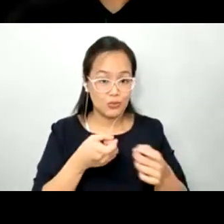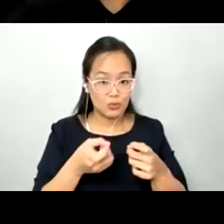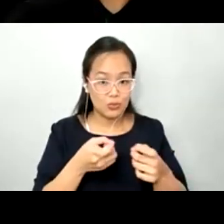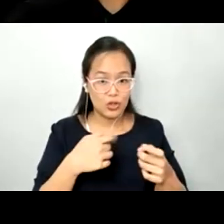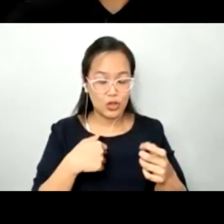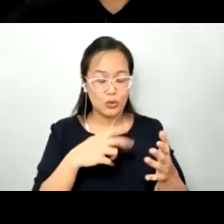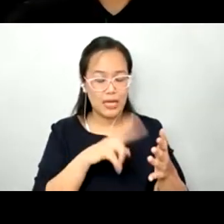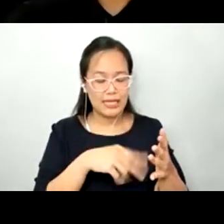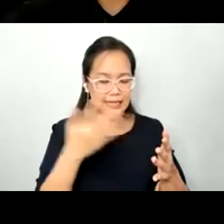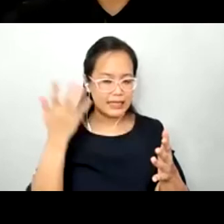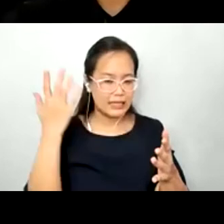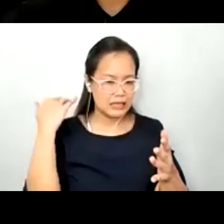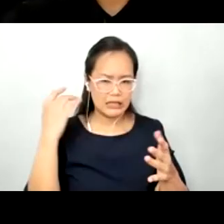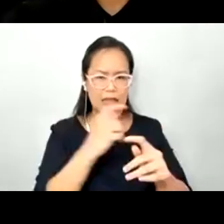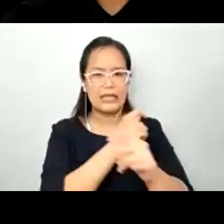when I was doing my thesis.